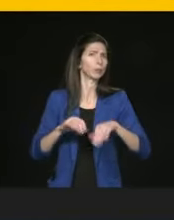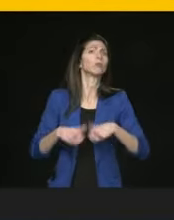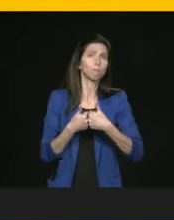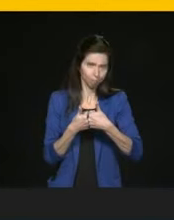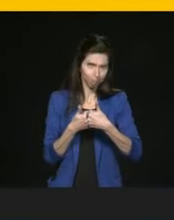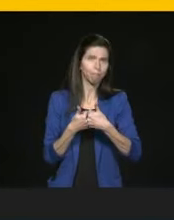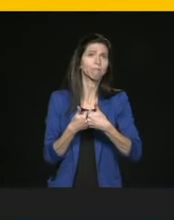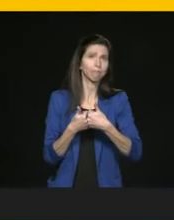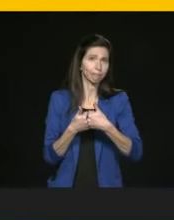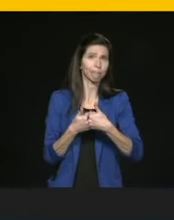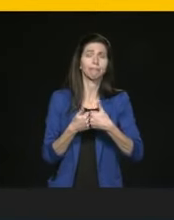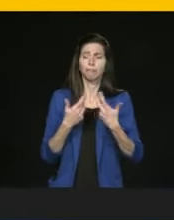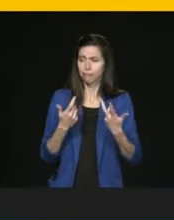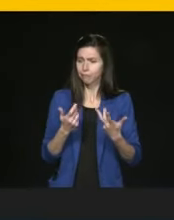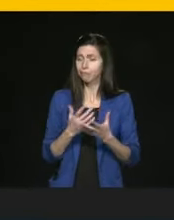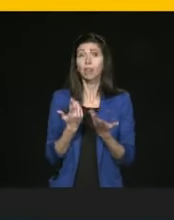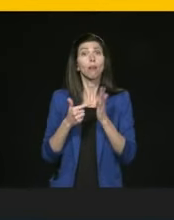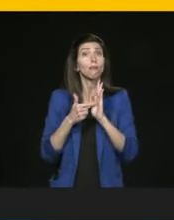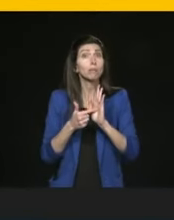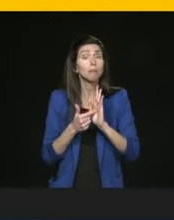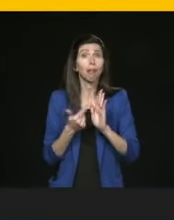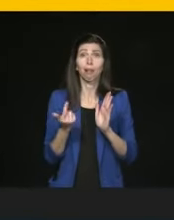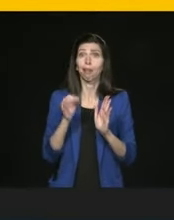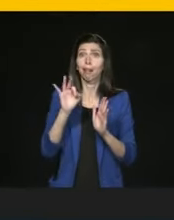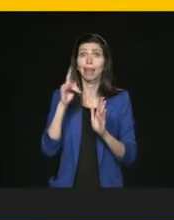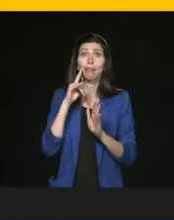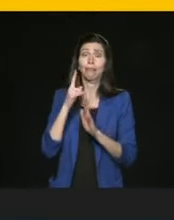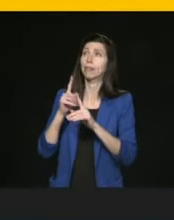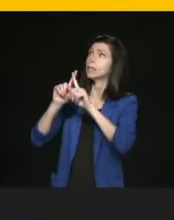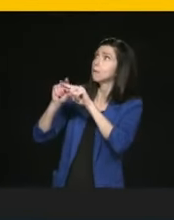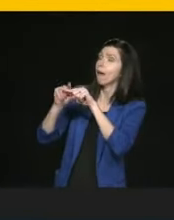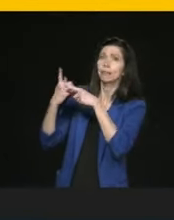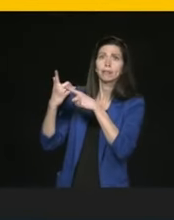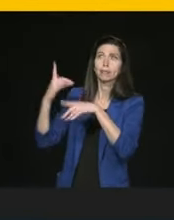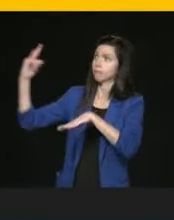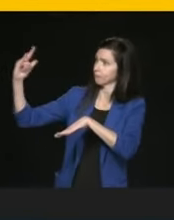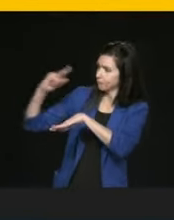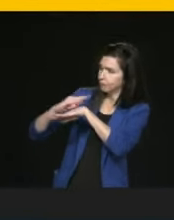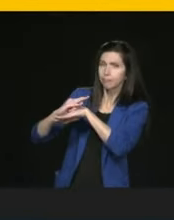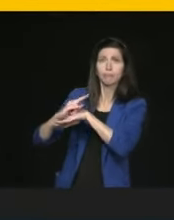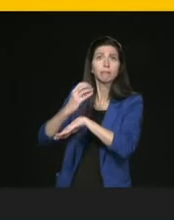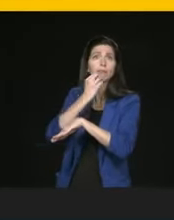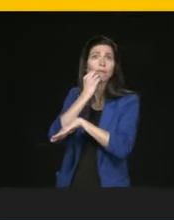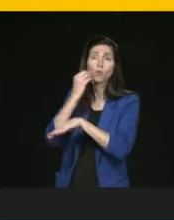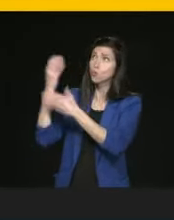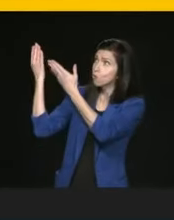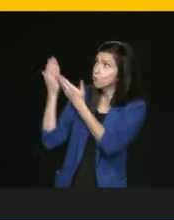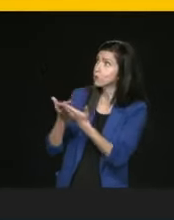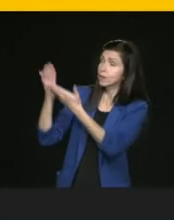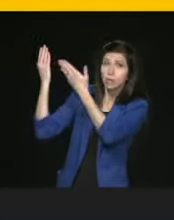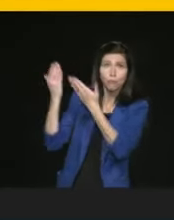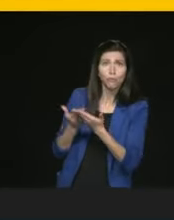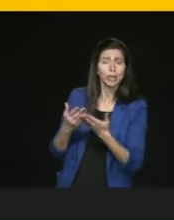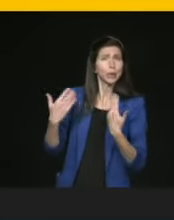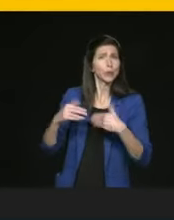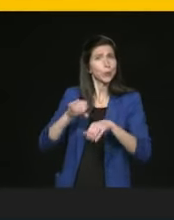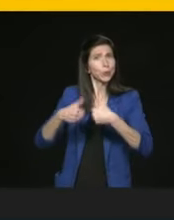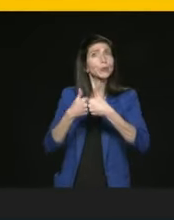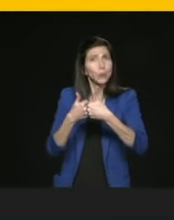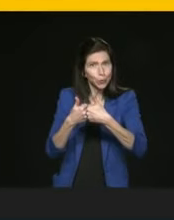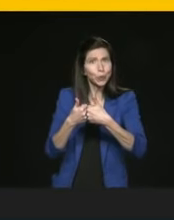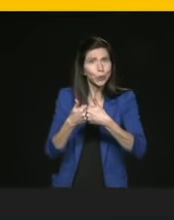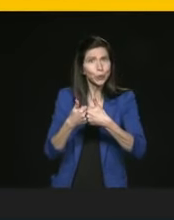air transport necessary for food supplies and other essential supplies. At the beginning of the week, we announced